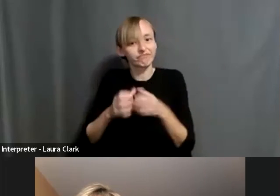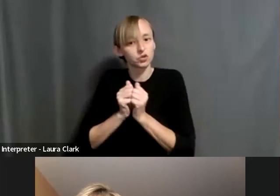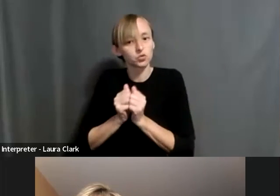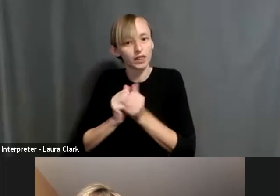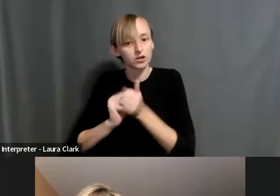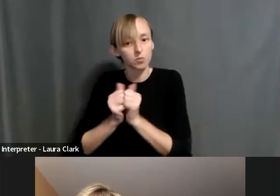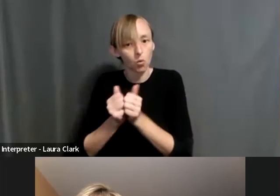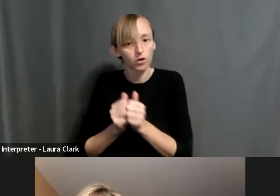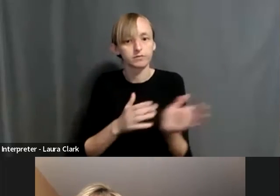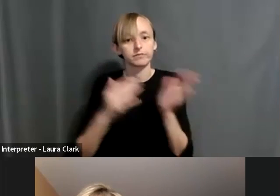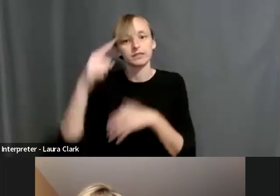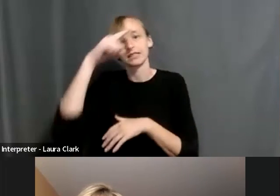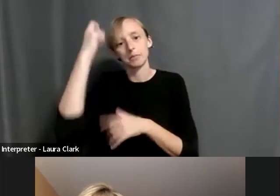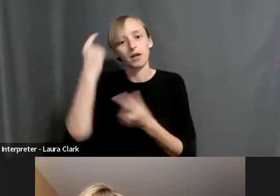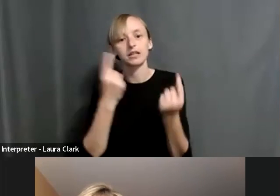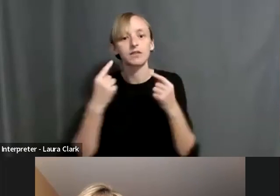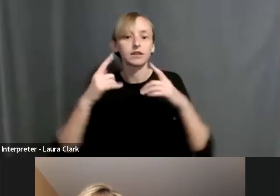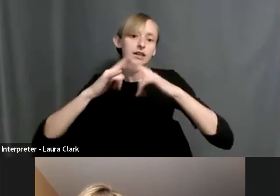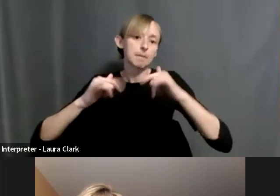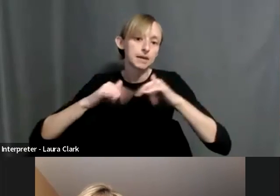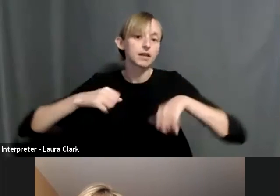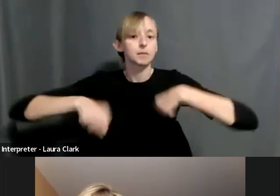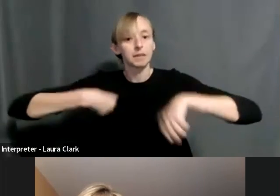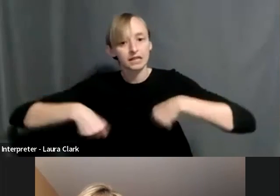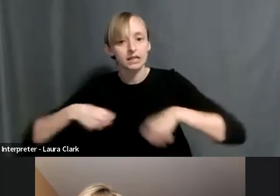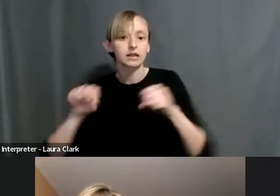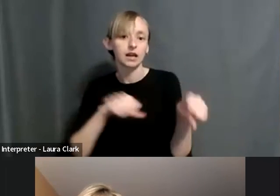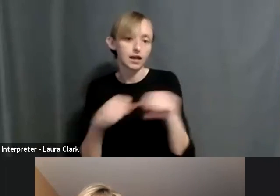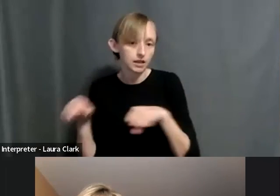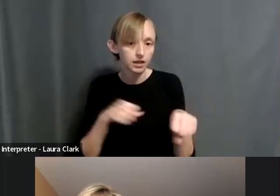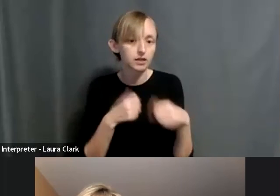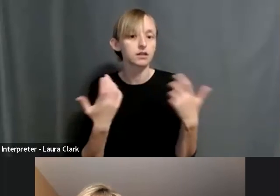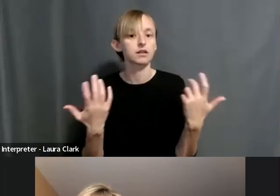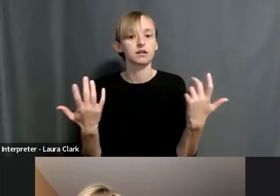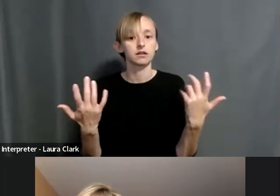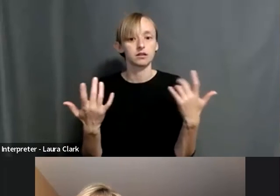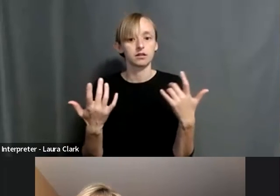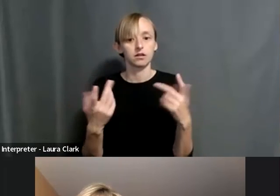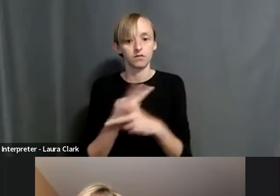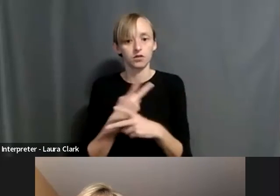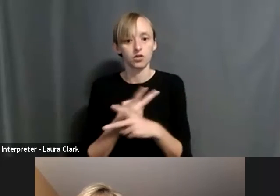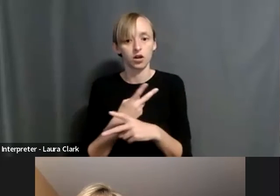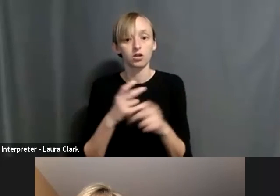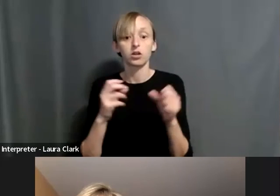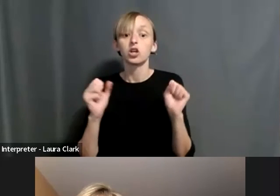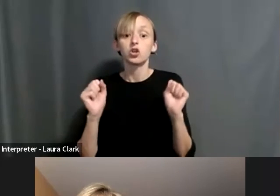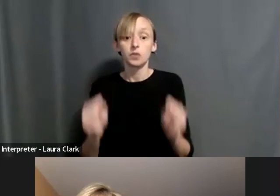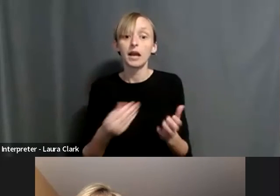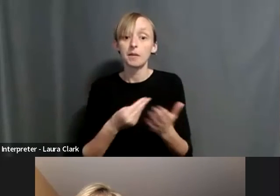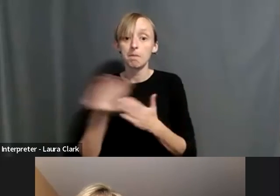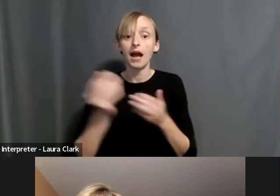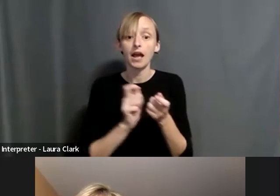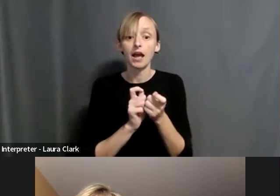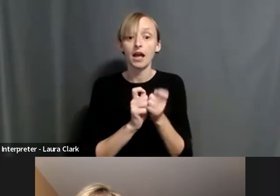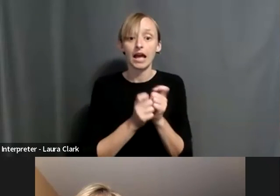typical summer activities, camping, biking, kayaking, you know, figuring out, you can get really expensive adaptive equipment